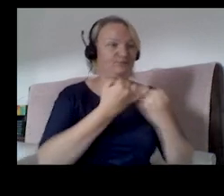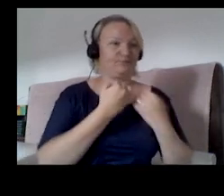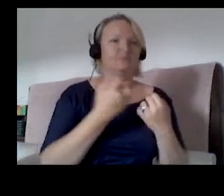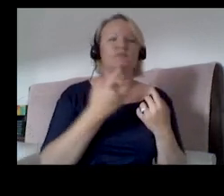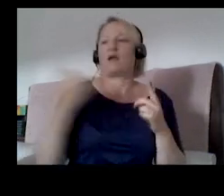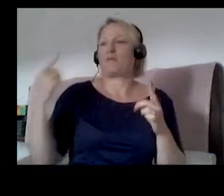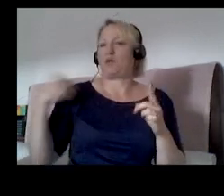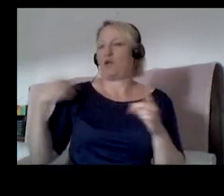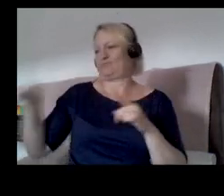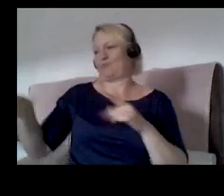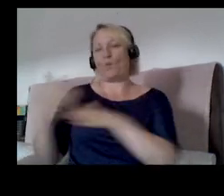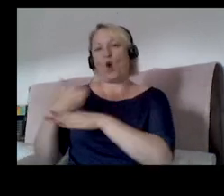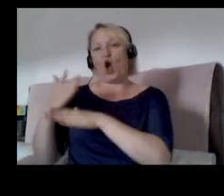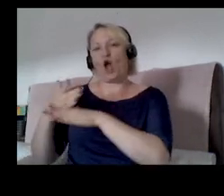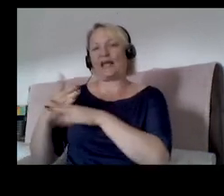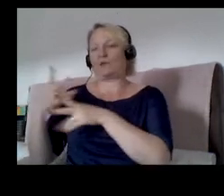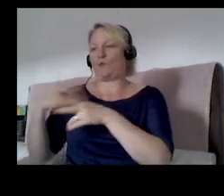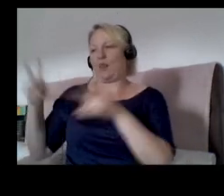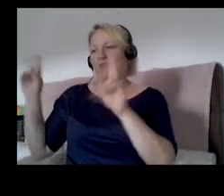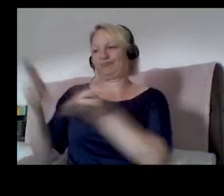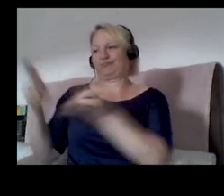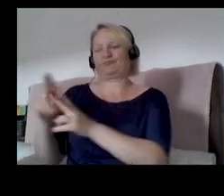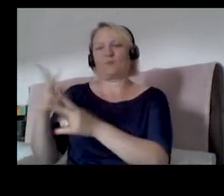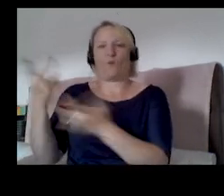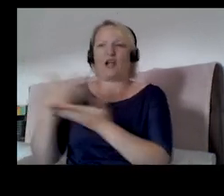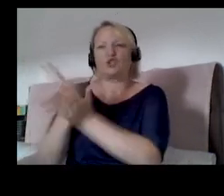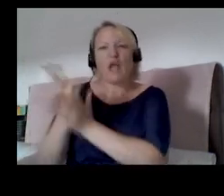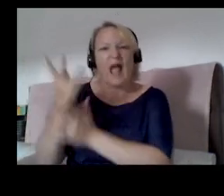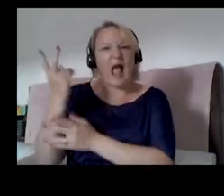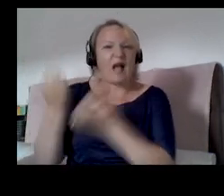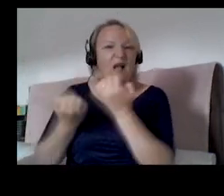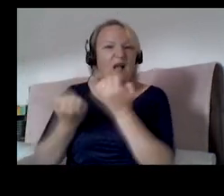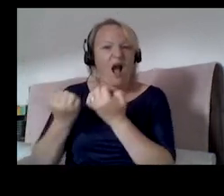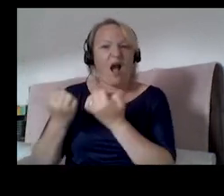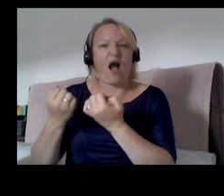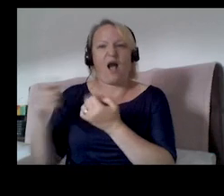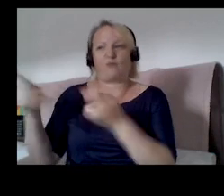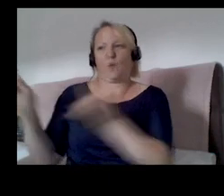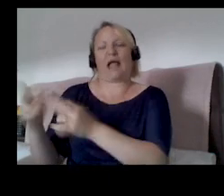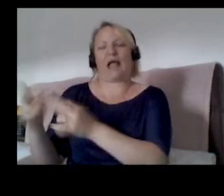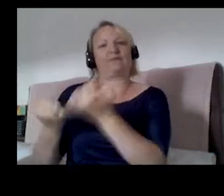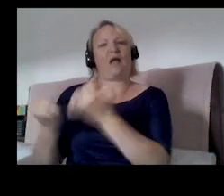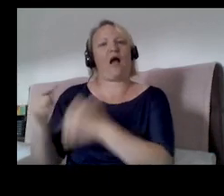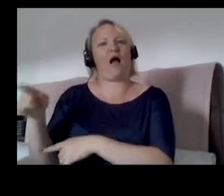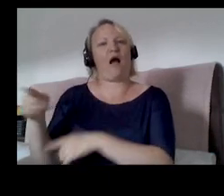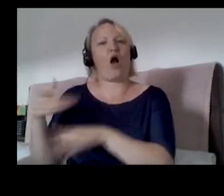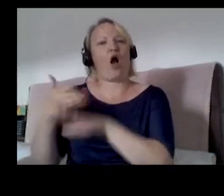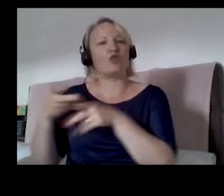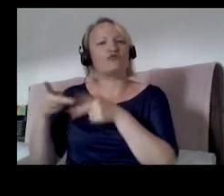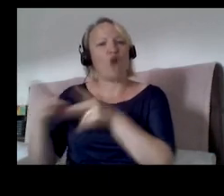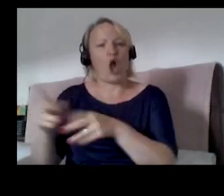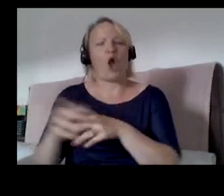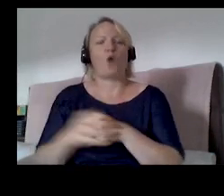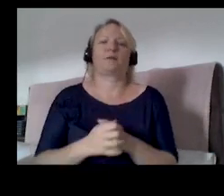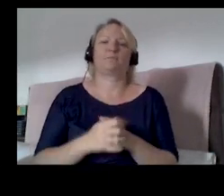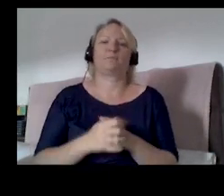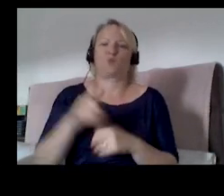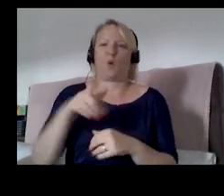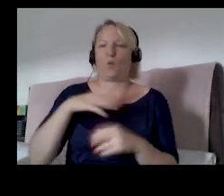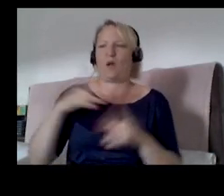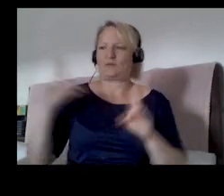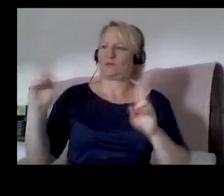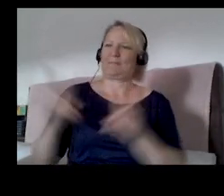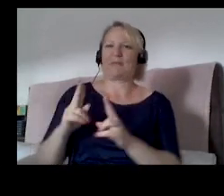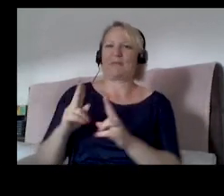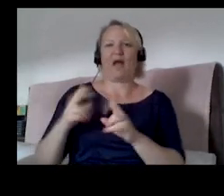project, and we would promote car sharing and public transport to reduce the number of staff cars on these roads. We would use